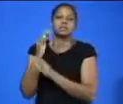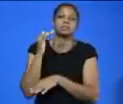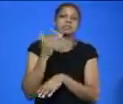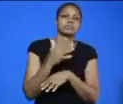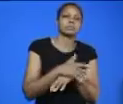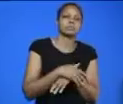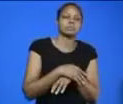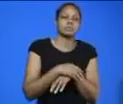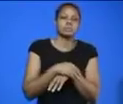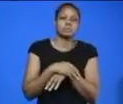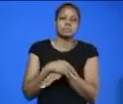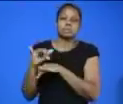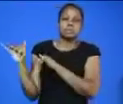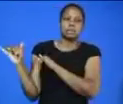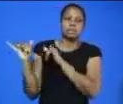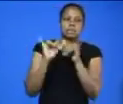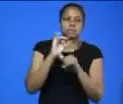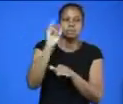The same John,